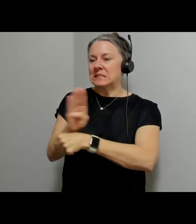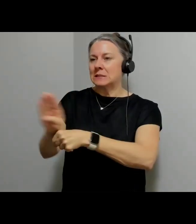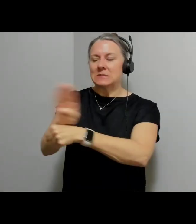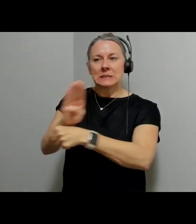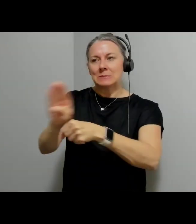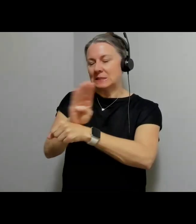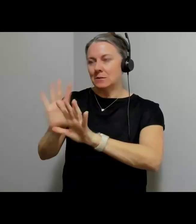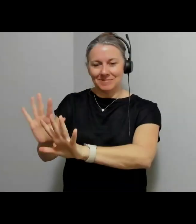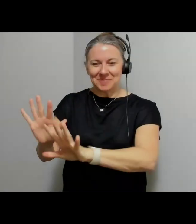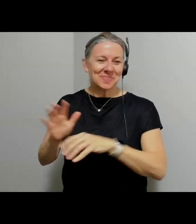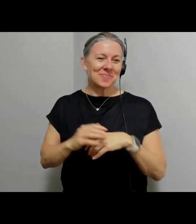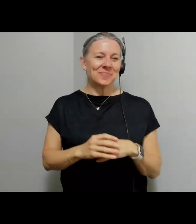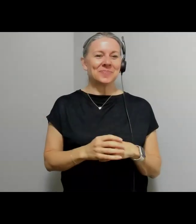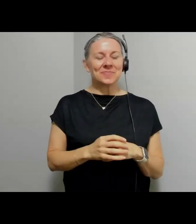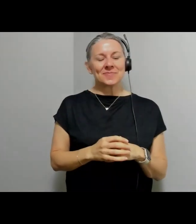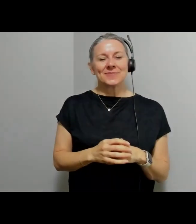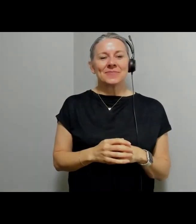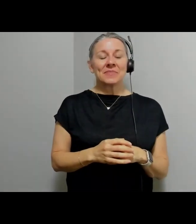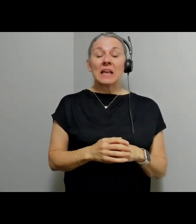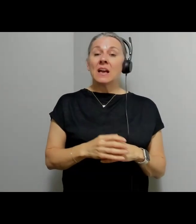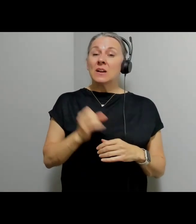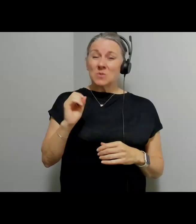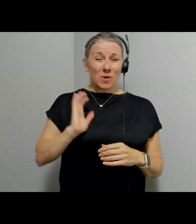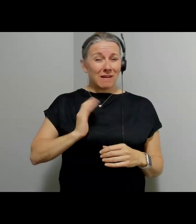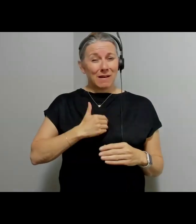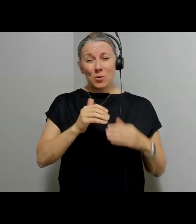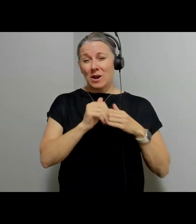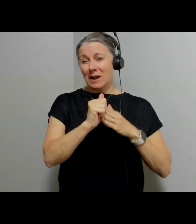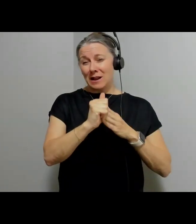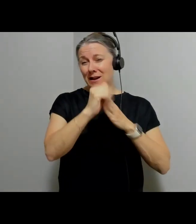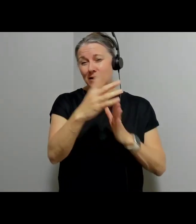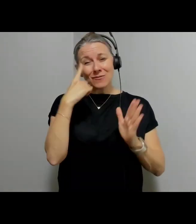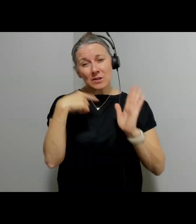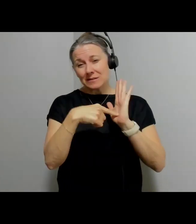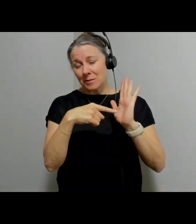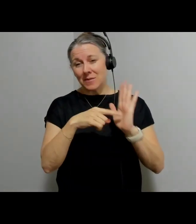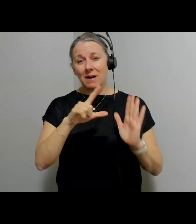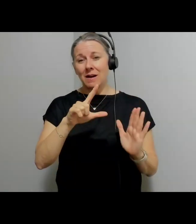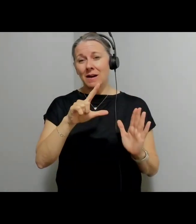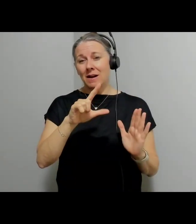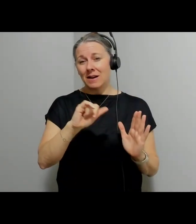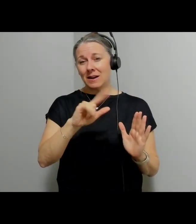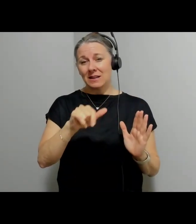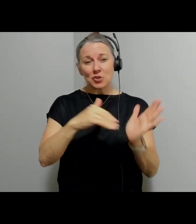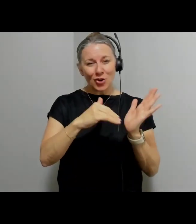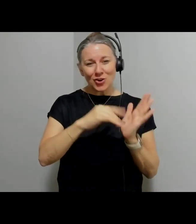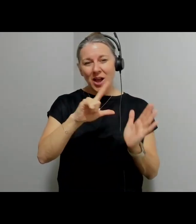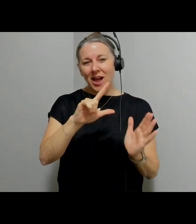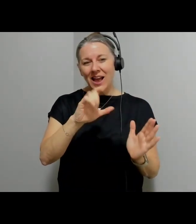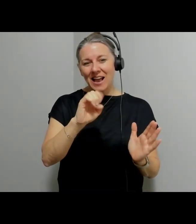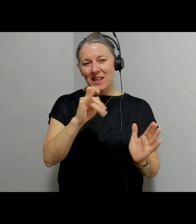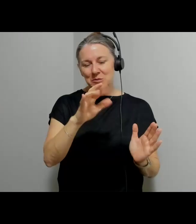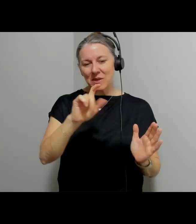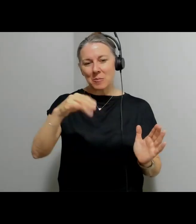leaders like Dr. Elizabeth Podniak that we get our energy. And many of